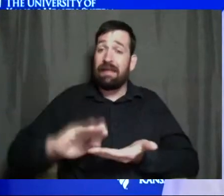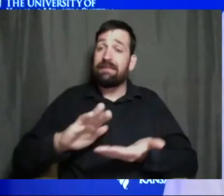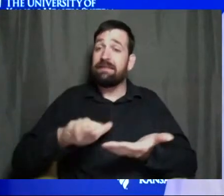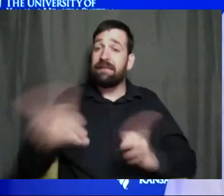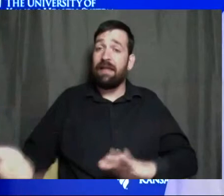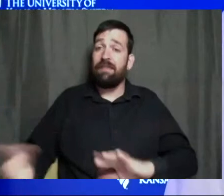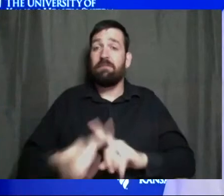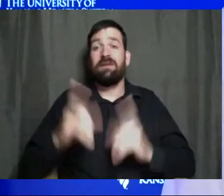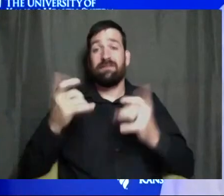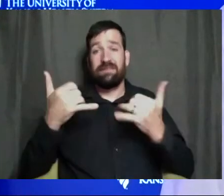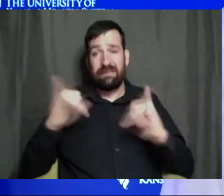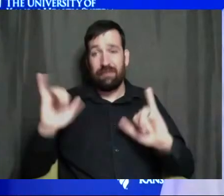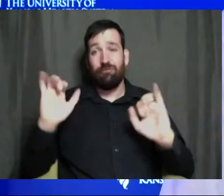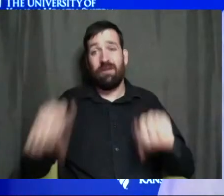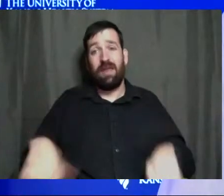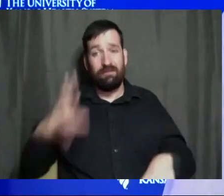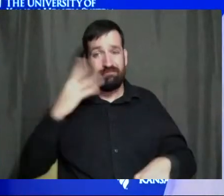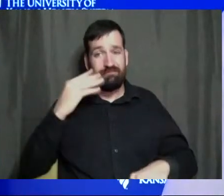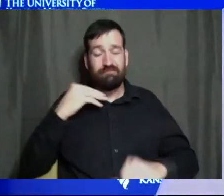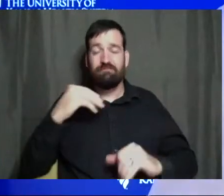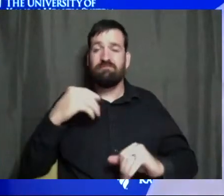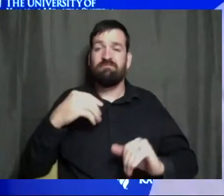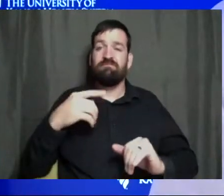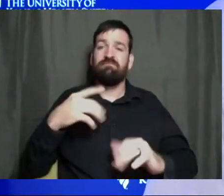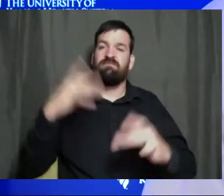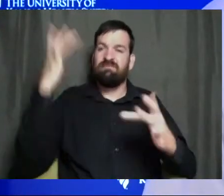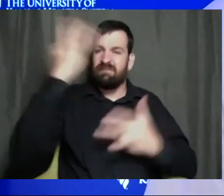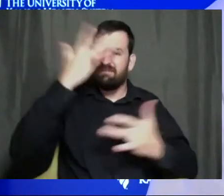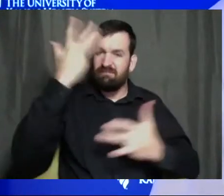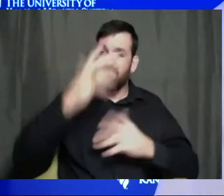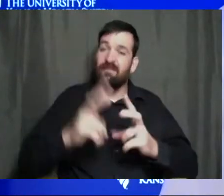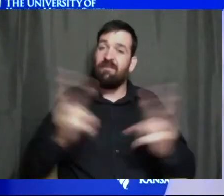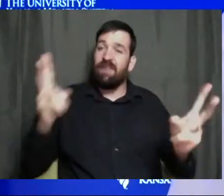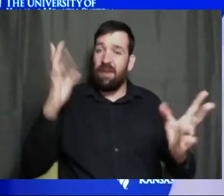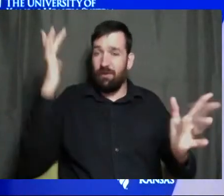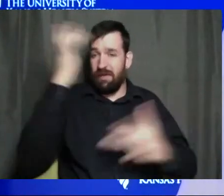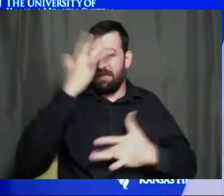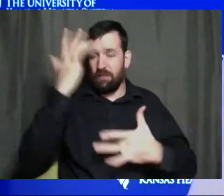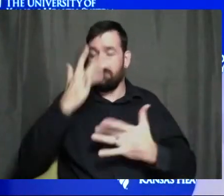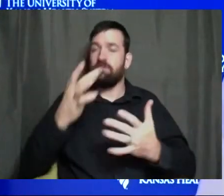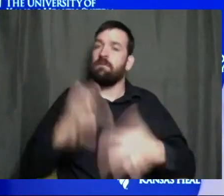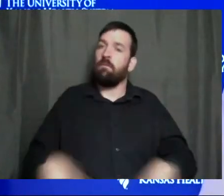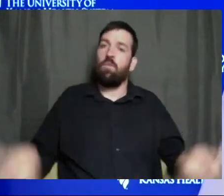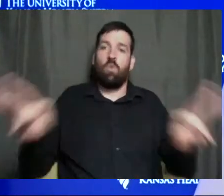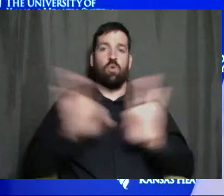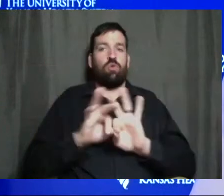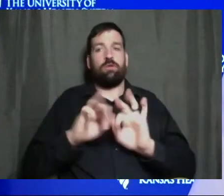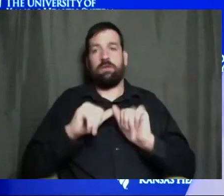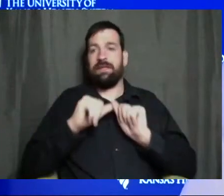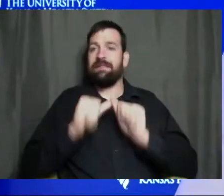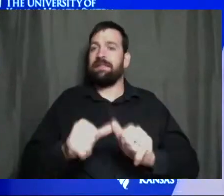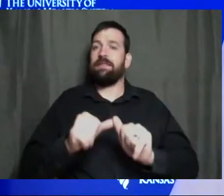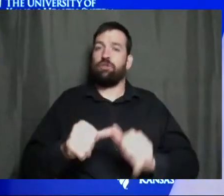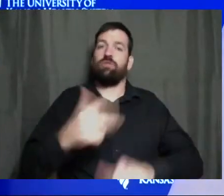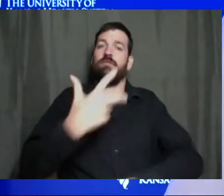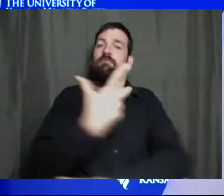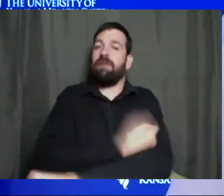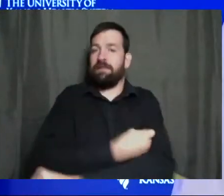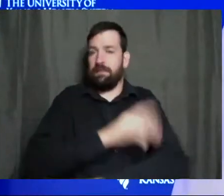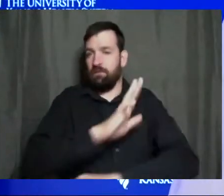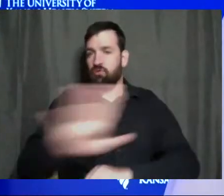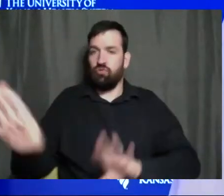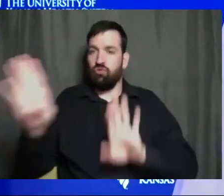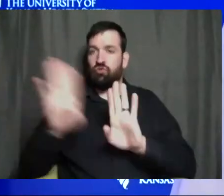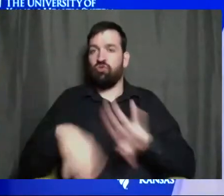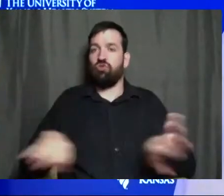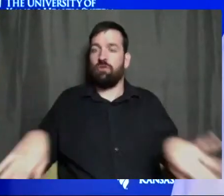by long COVID. They can still get very ill. So it is very important to continue to get your children vaccinated to help stop